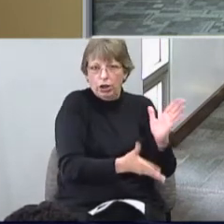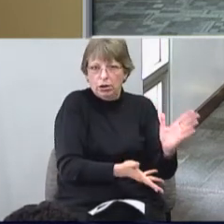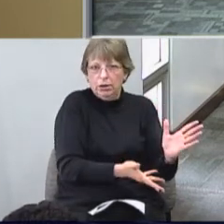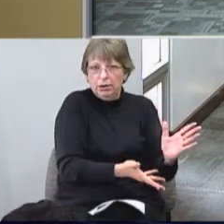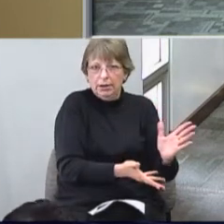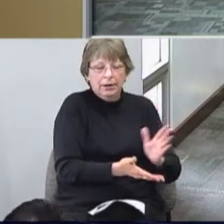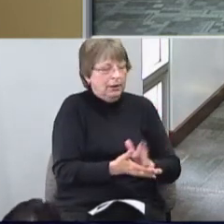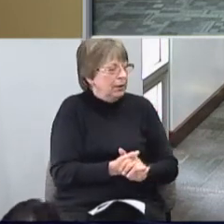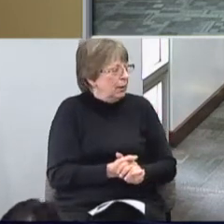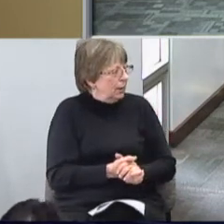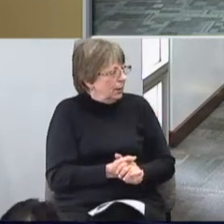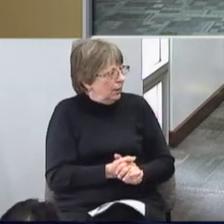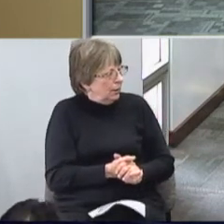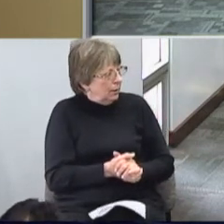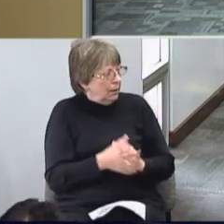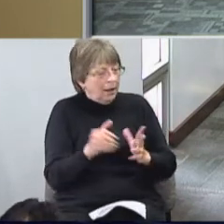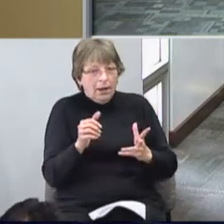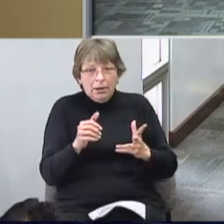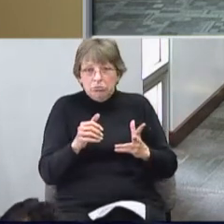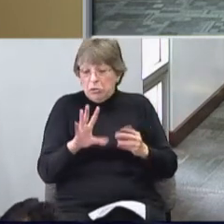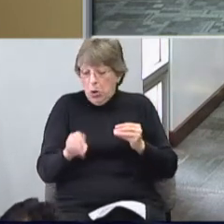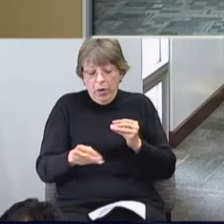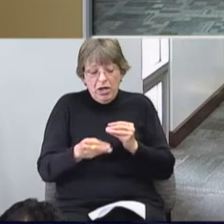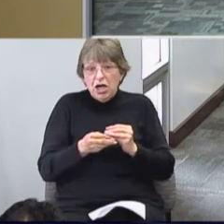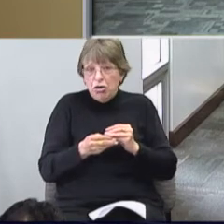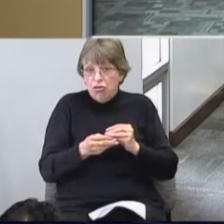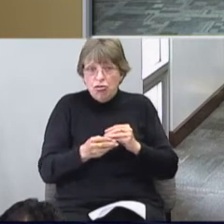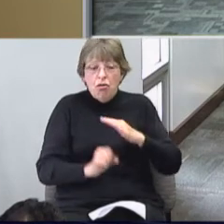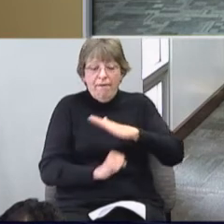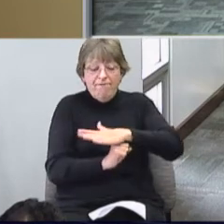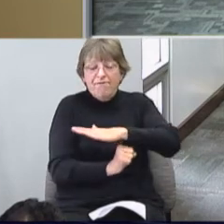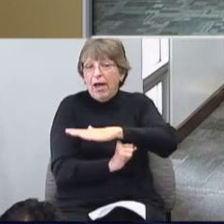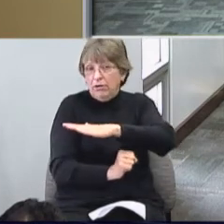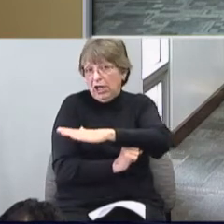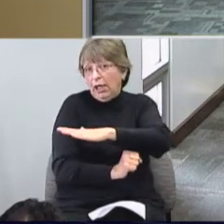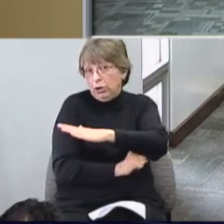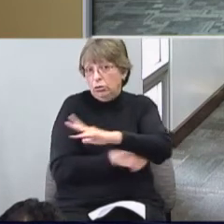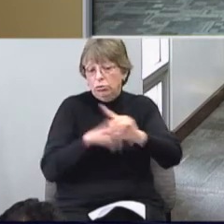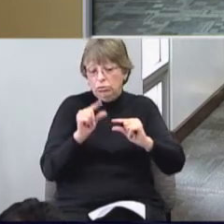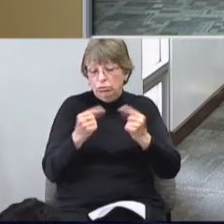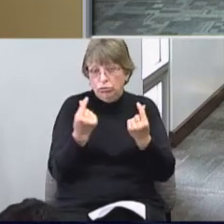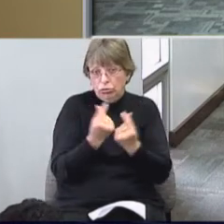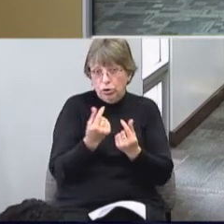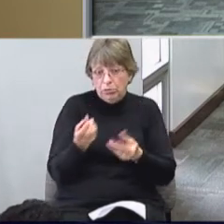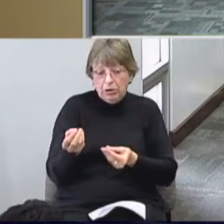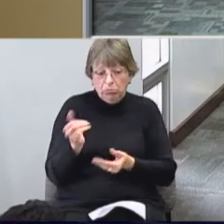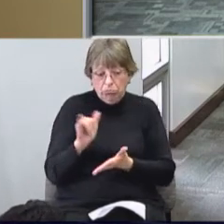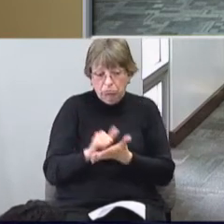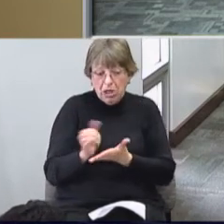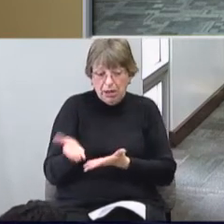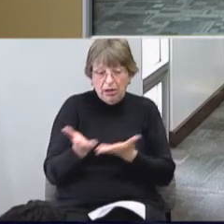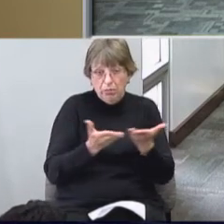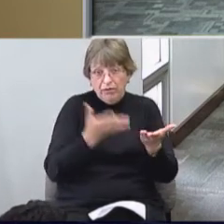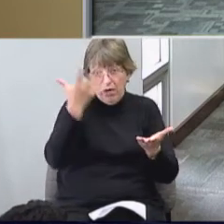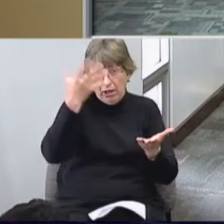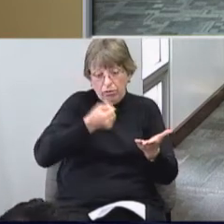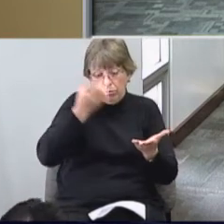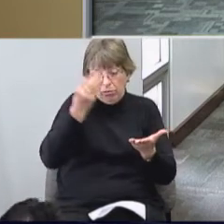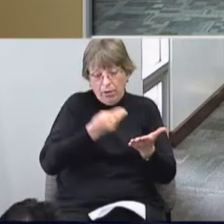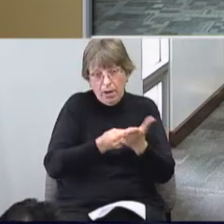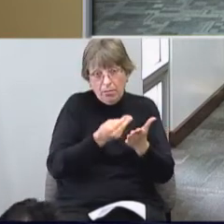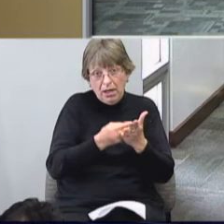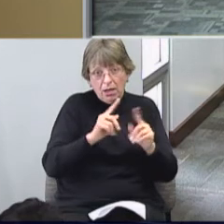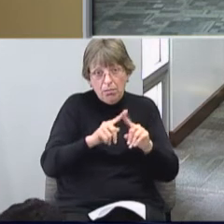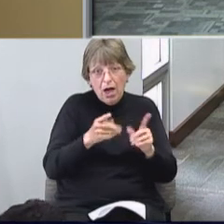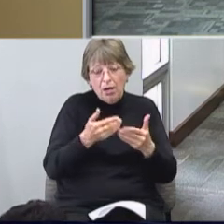So there are other foundations that provide grant sources, but before we chase after